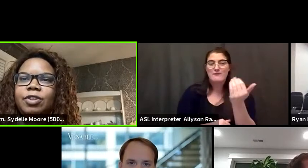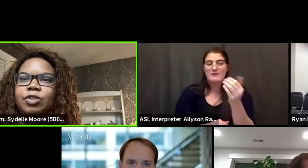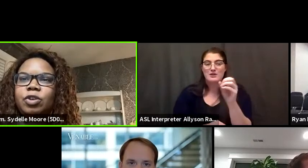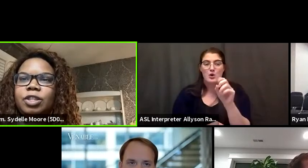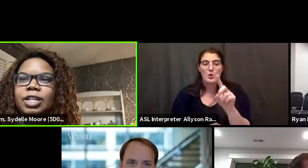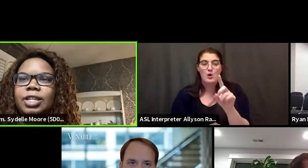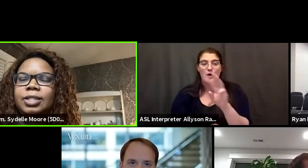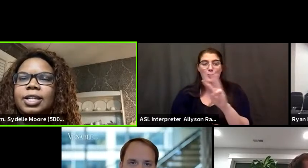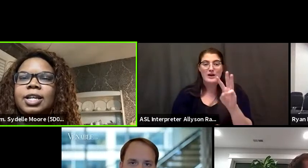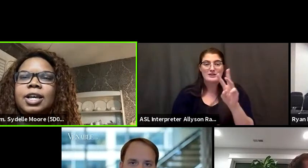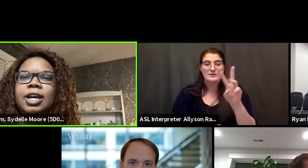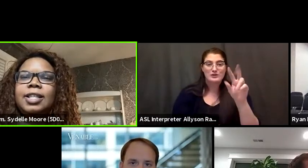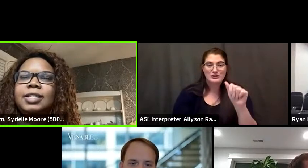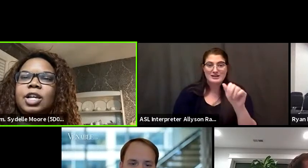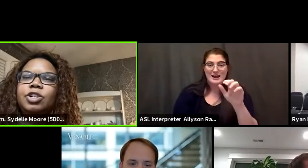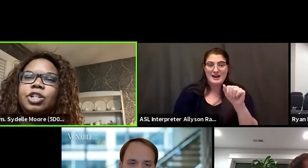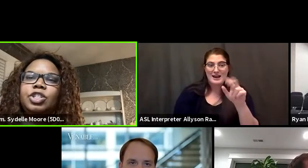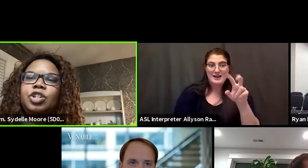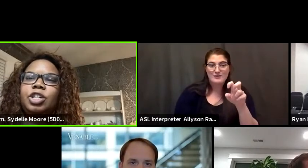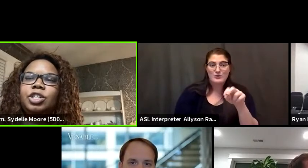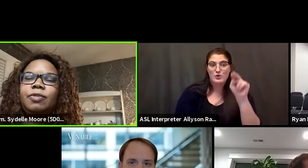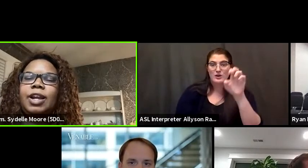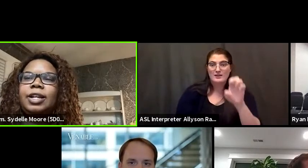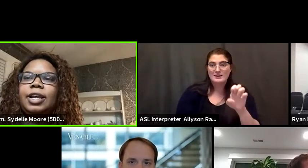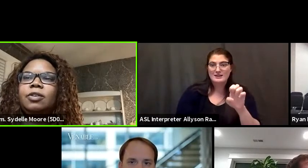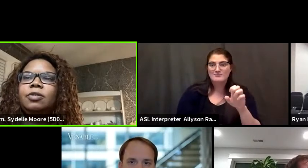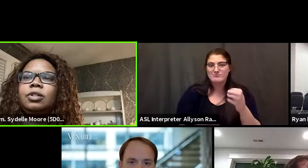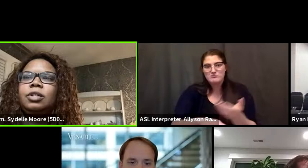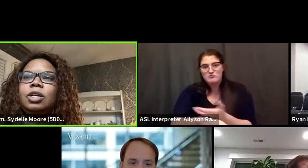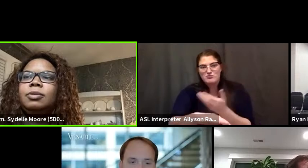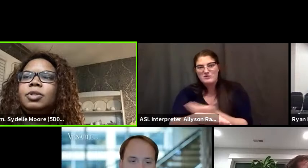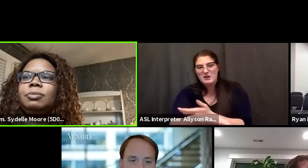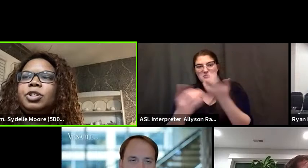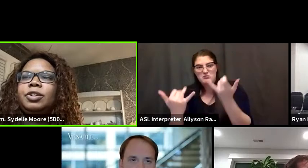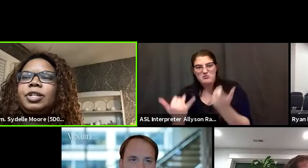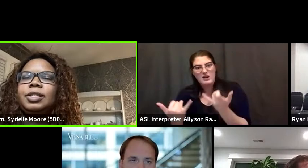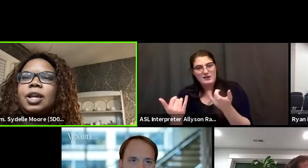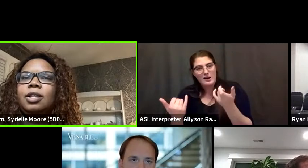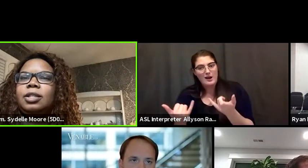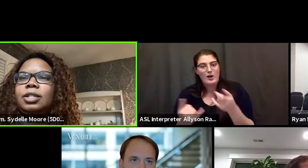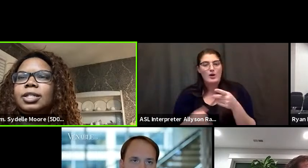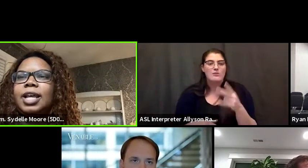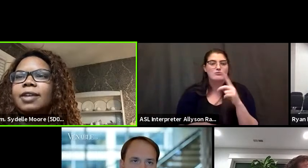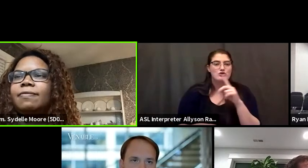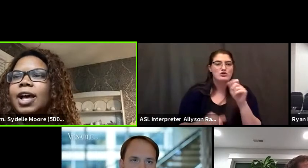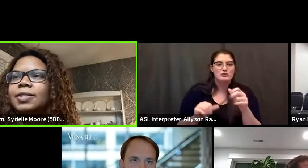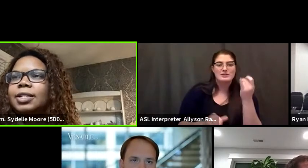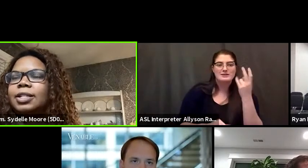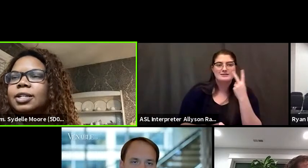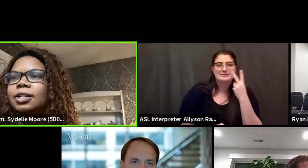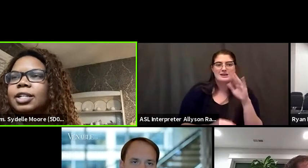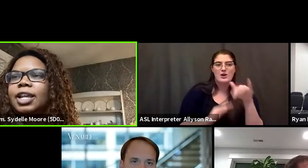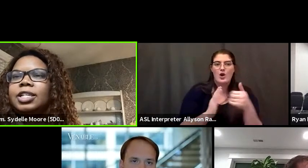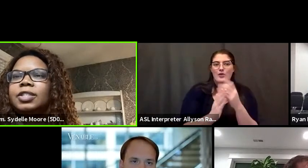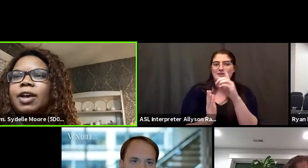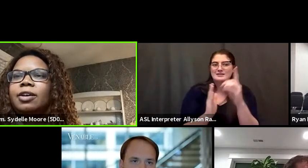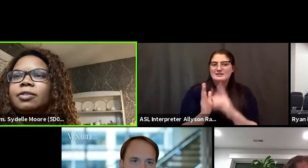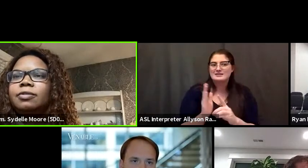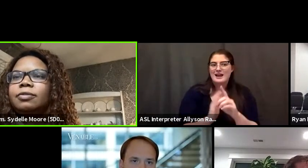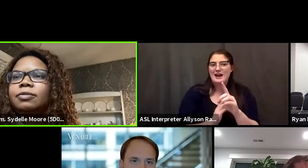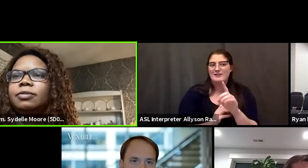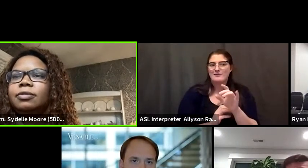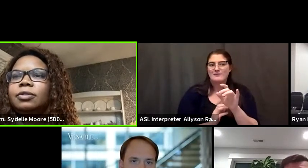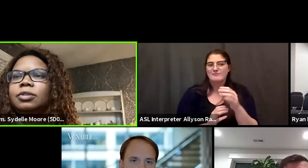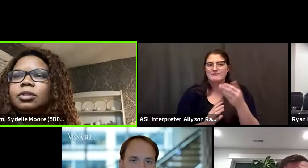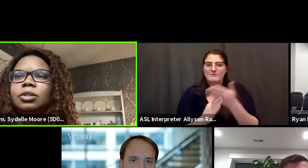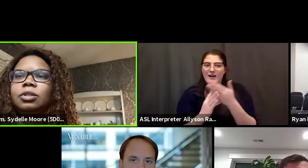Virginia Avenue Northeast that's under construction right now. So I'm sure you can see all of the design files in the case file.